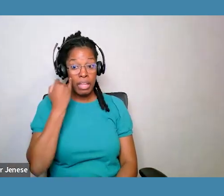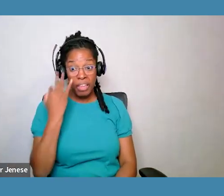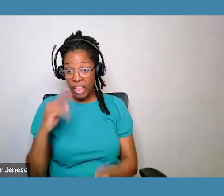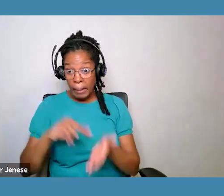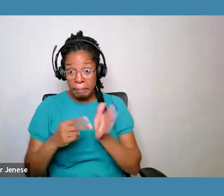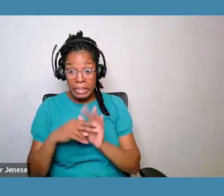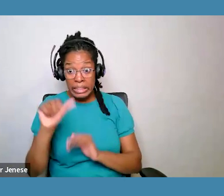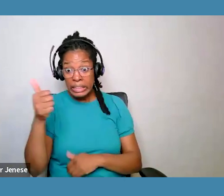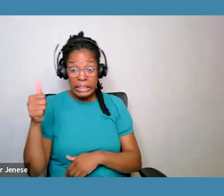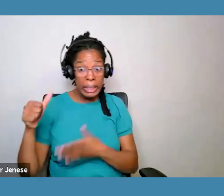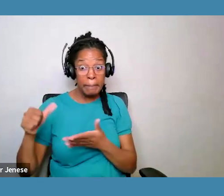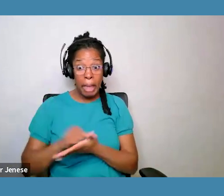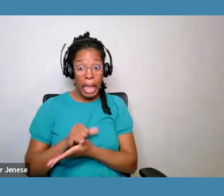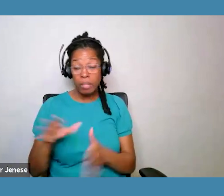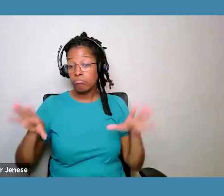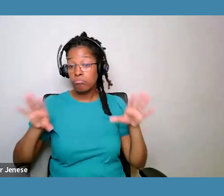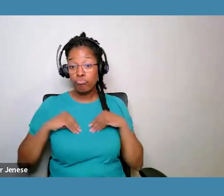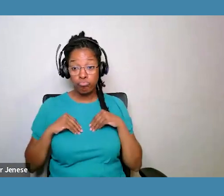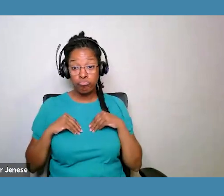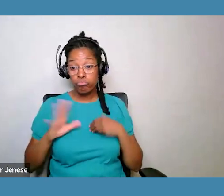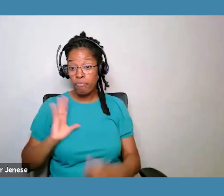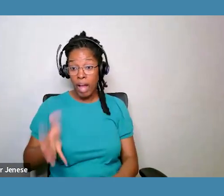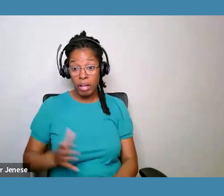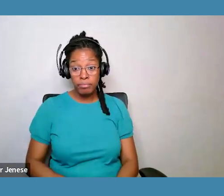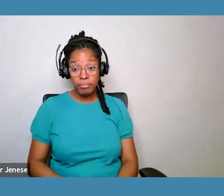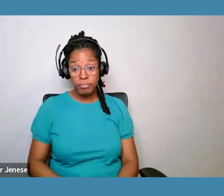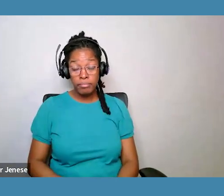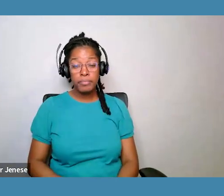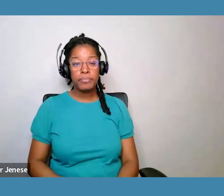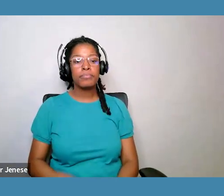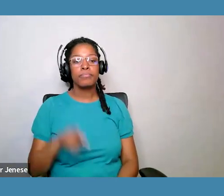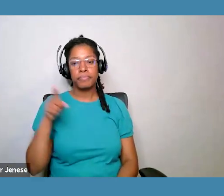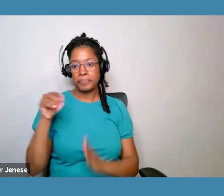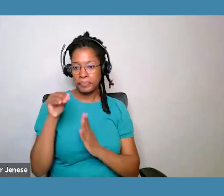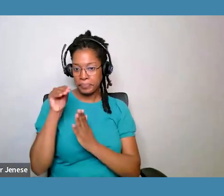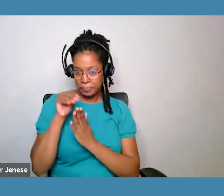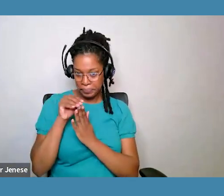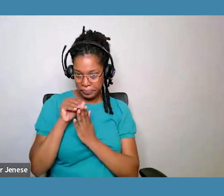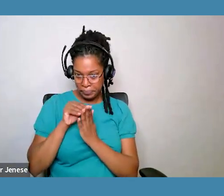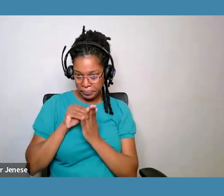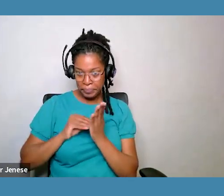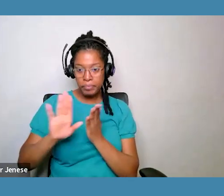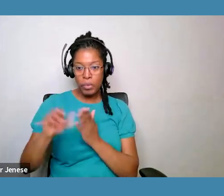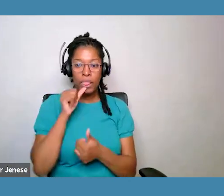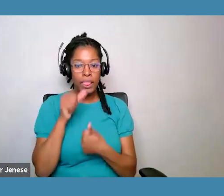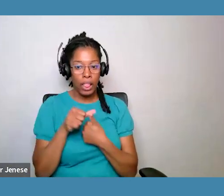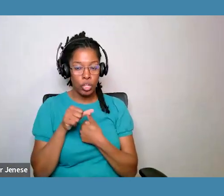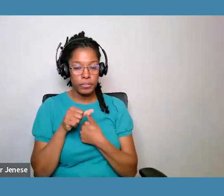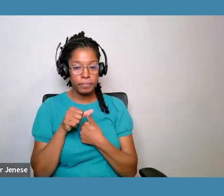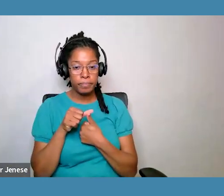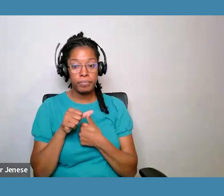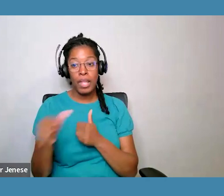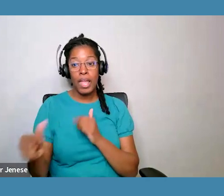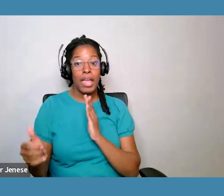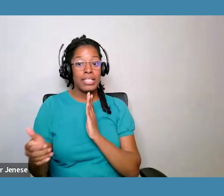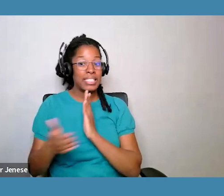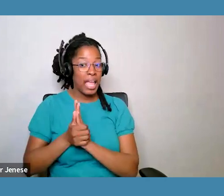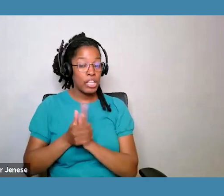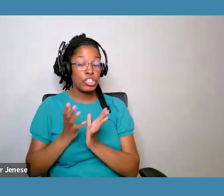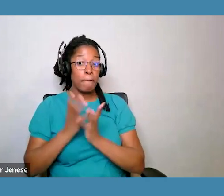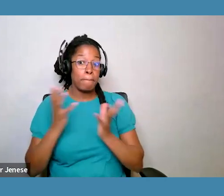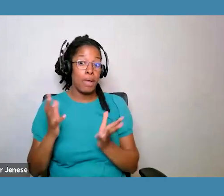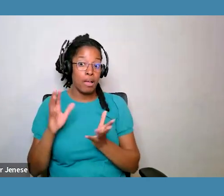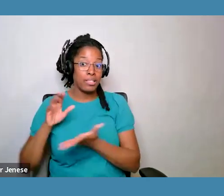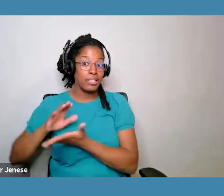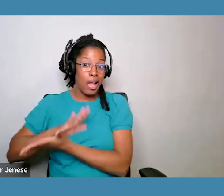pages long, so be it. So you're going to want to write your letter and attach it as much documentation